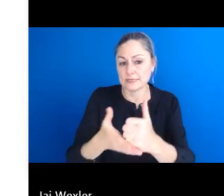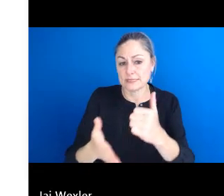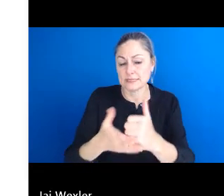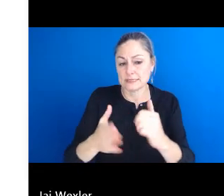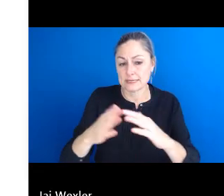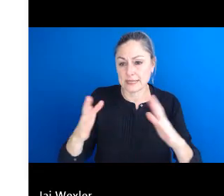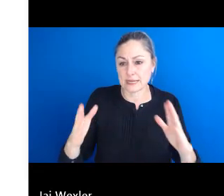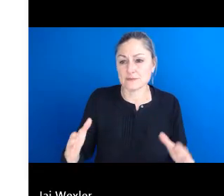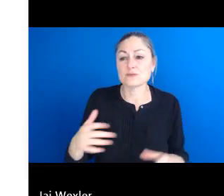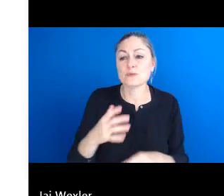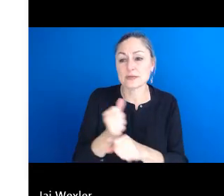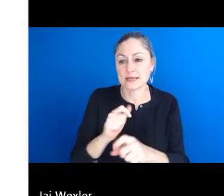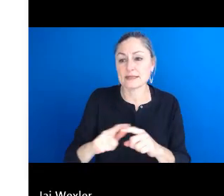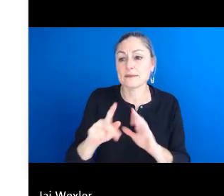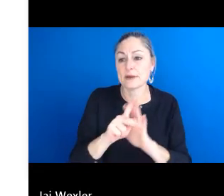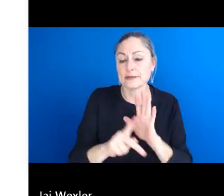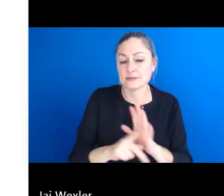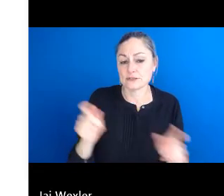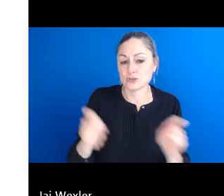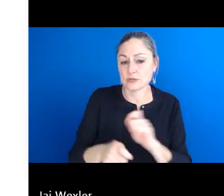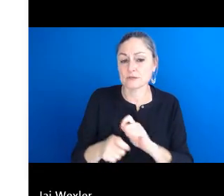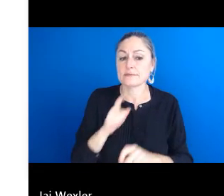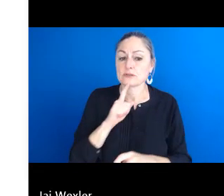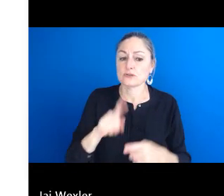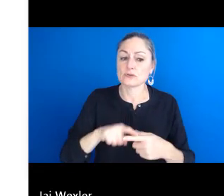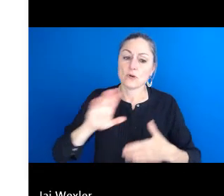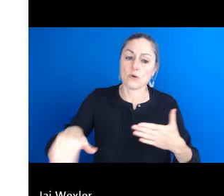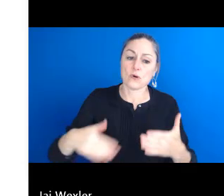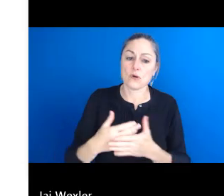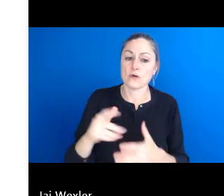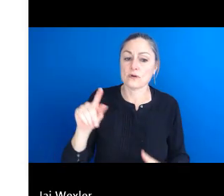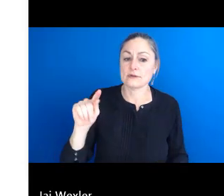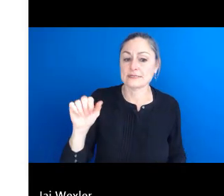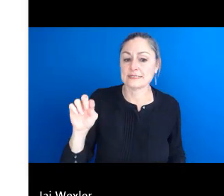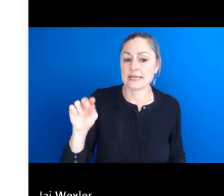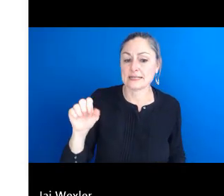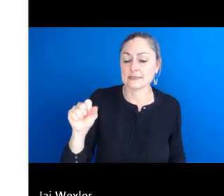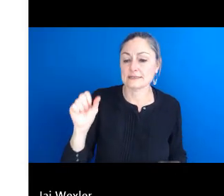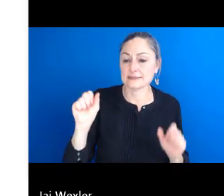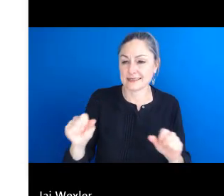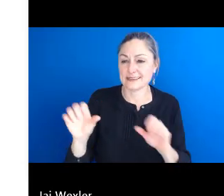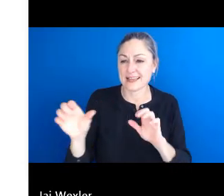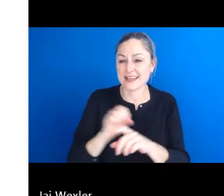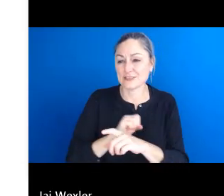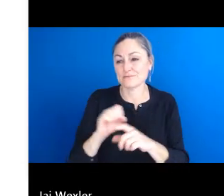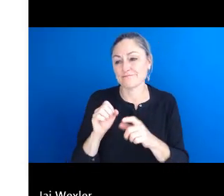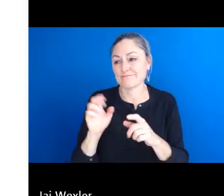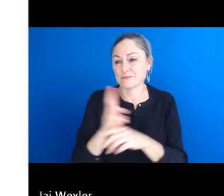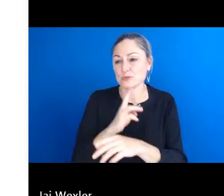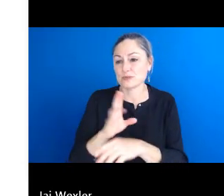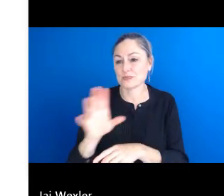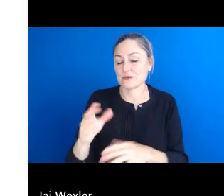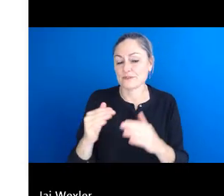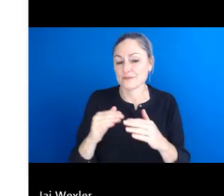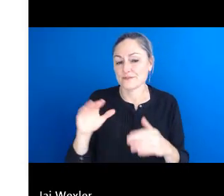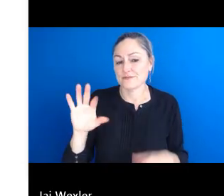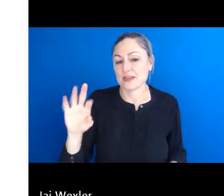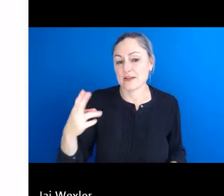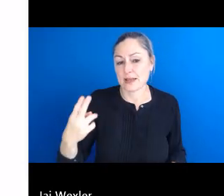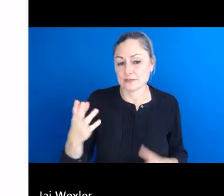We'll get that policy changed so that way all tenants are able to fully exercise their fair housing rights. Could be a posting of fair